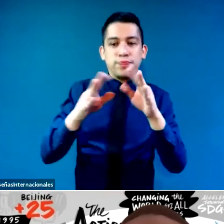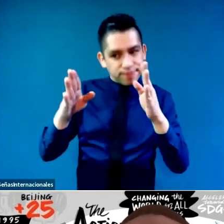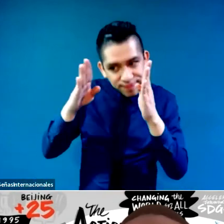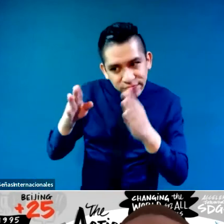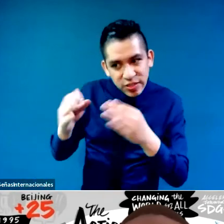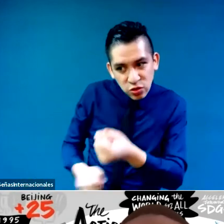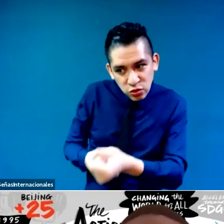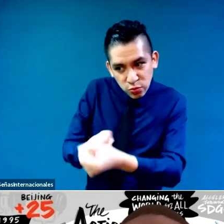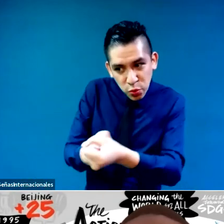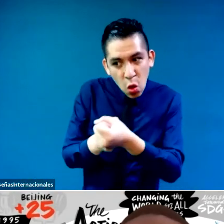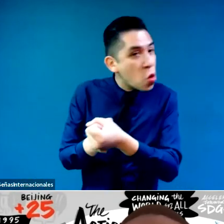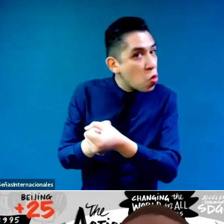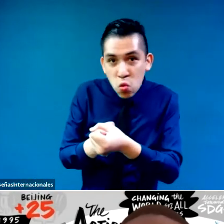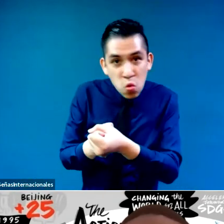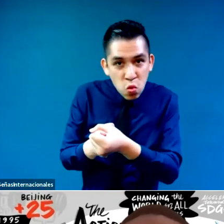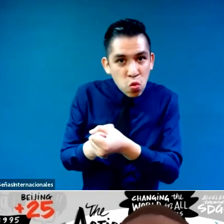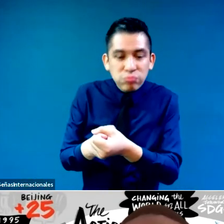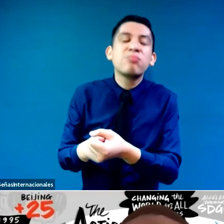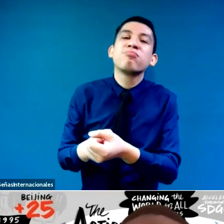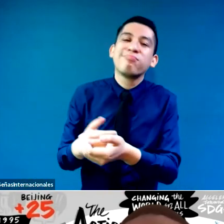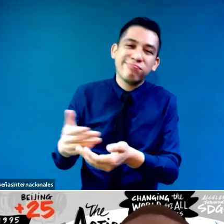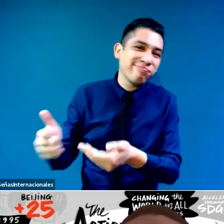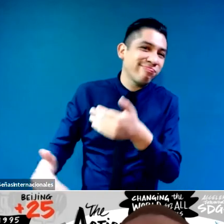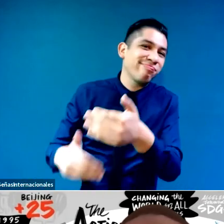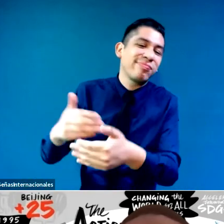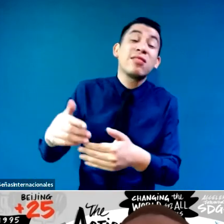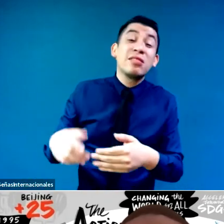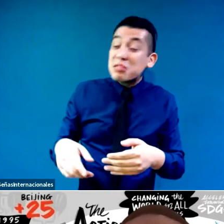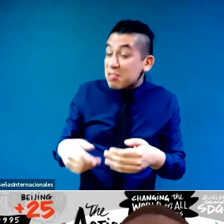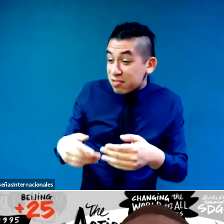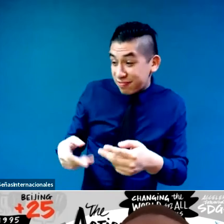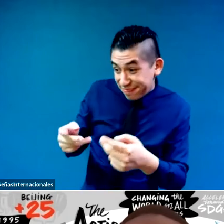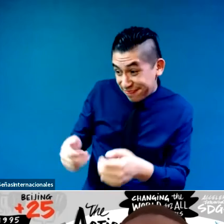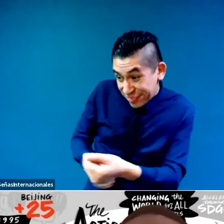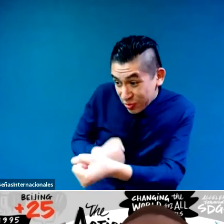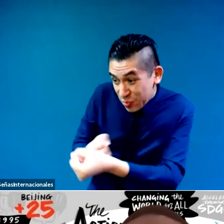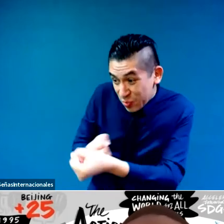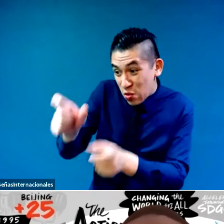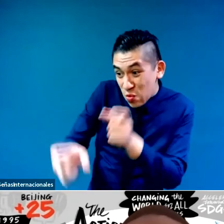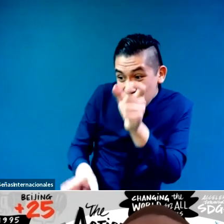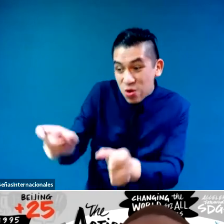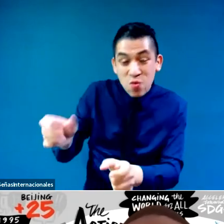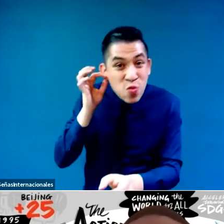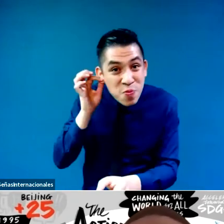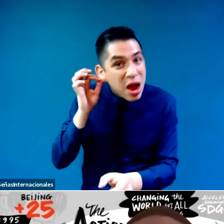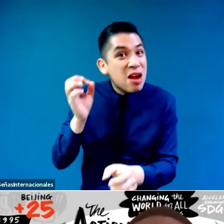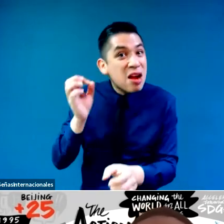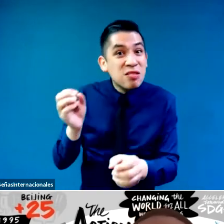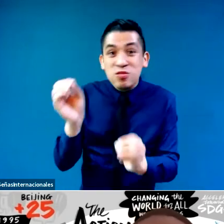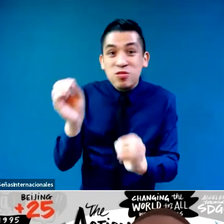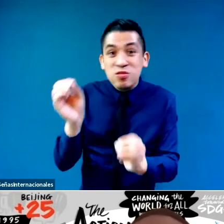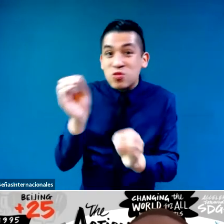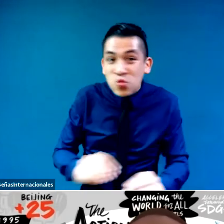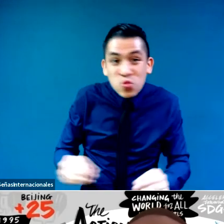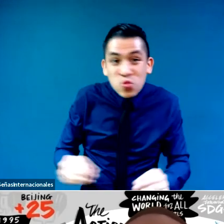force participation because of the pandemic, and that female labor force participation may never come back to its